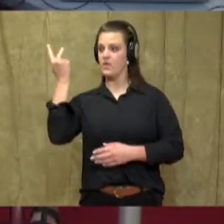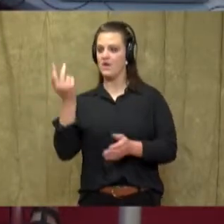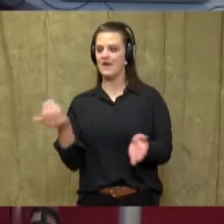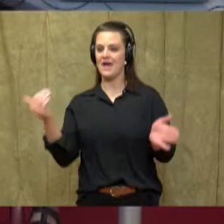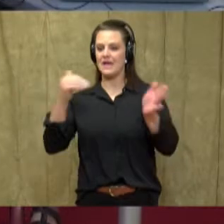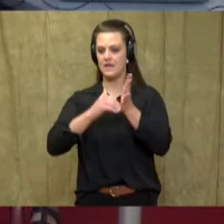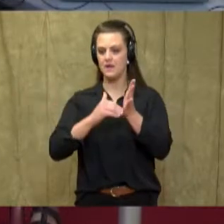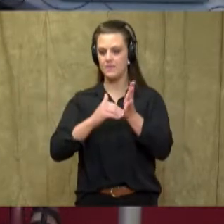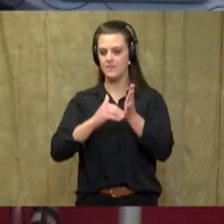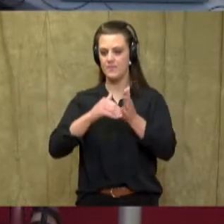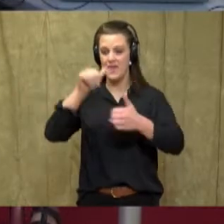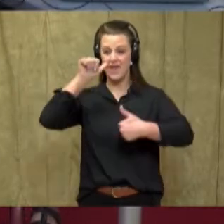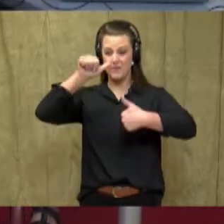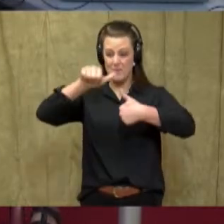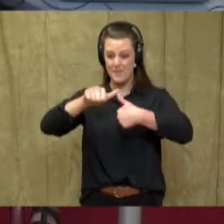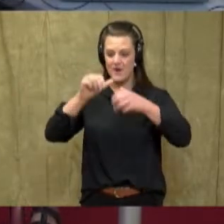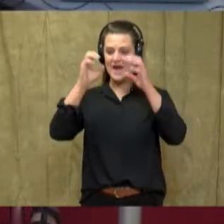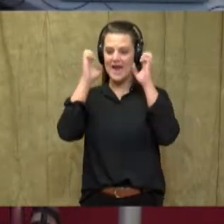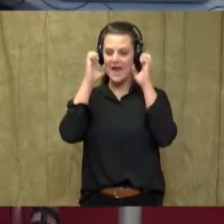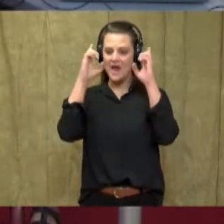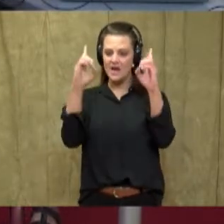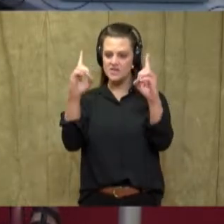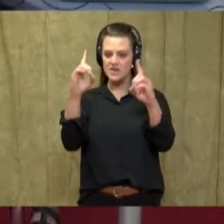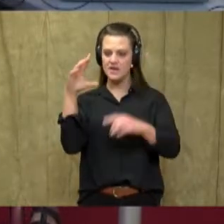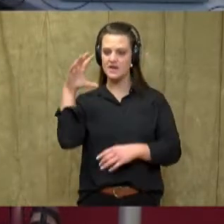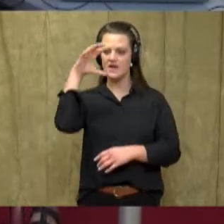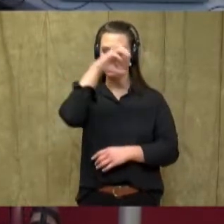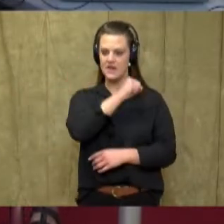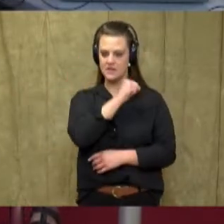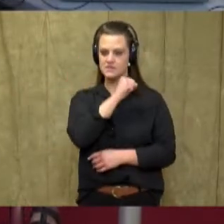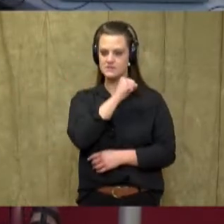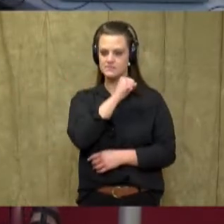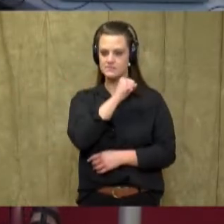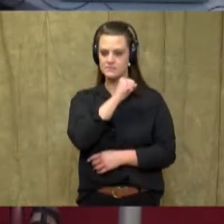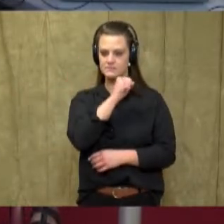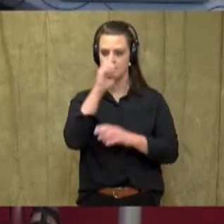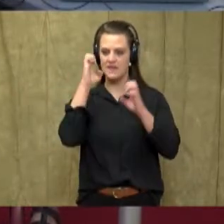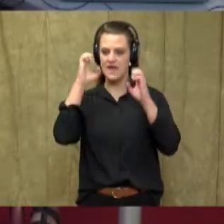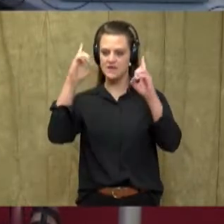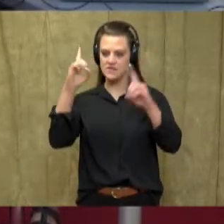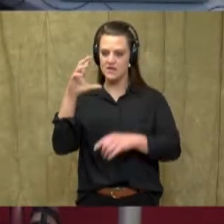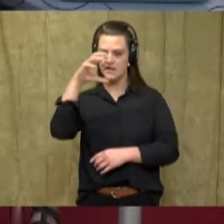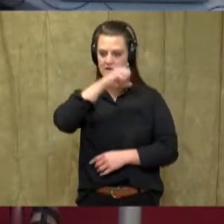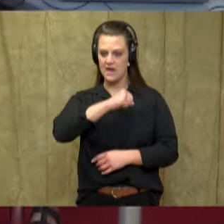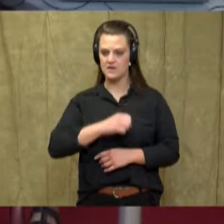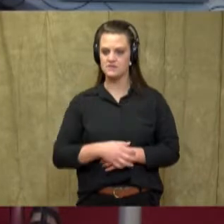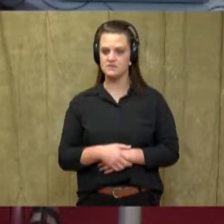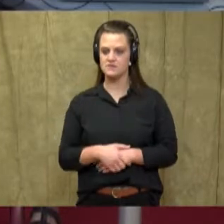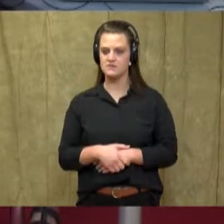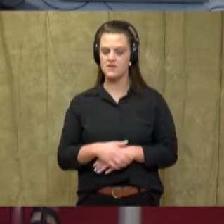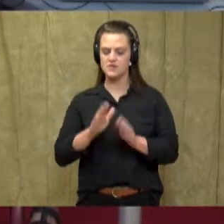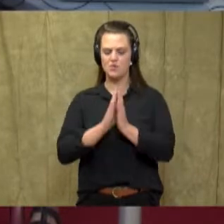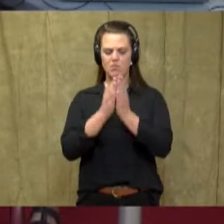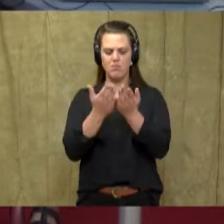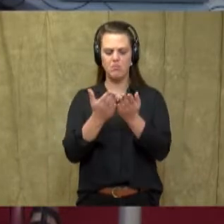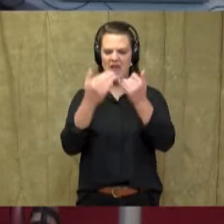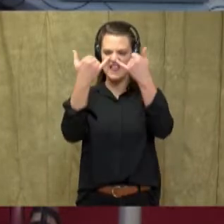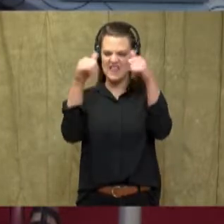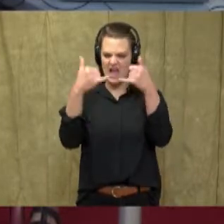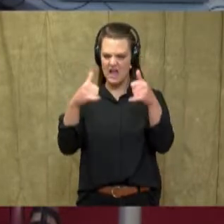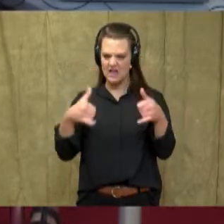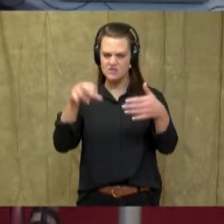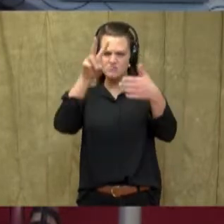is referred to as an educated guess, and it's when you look beyond what